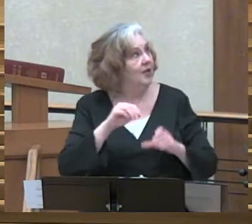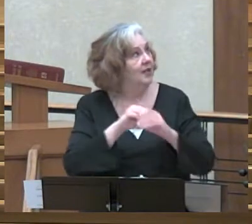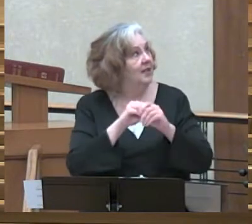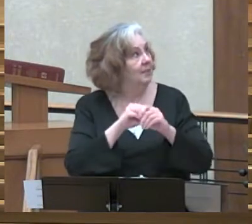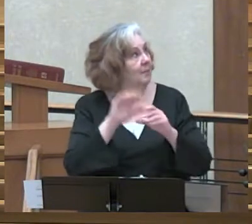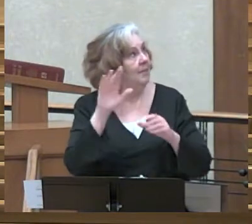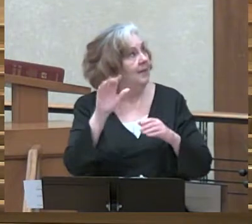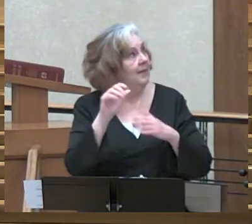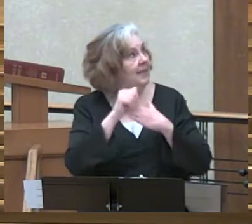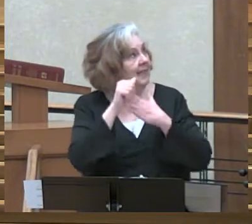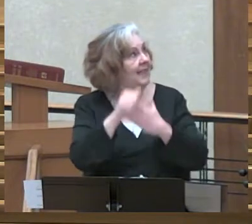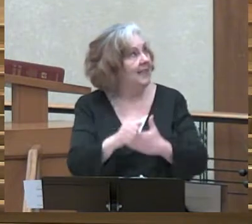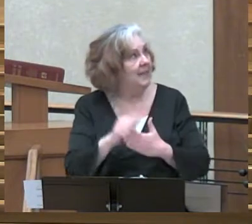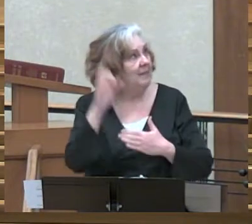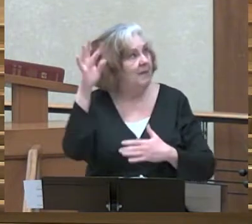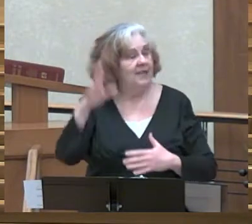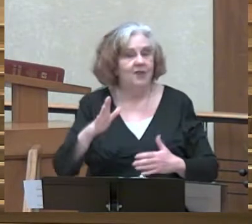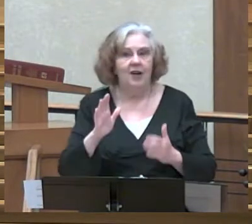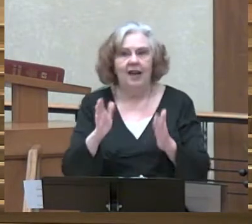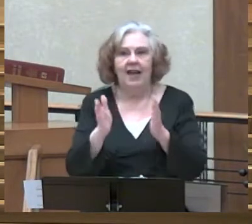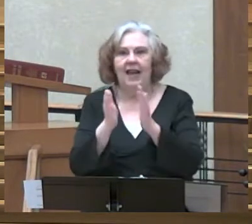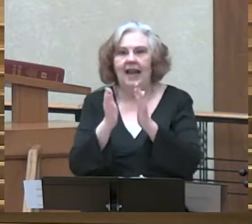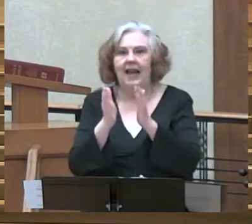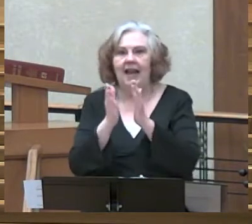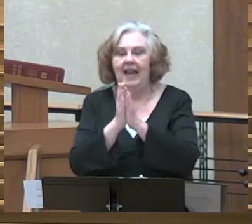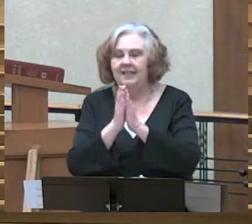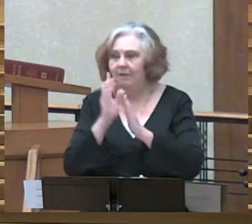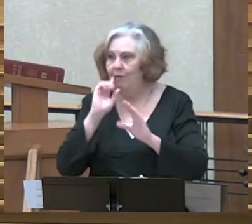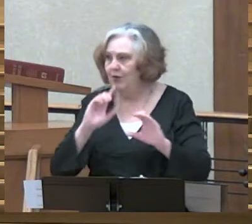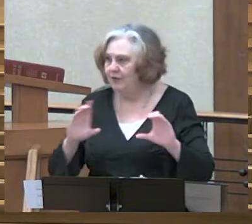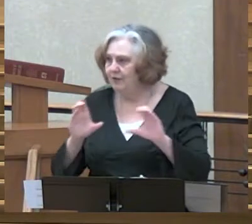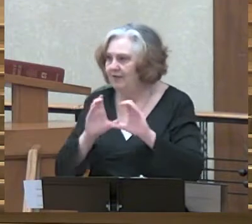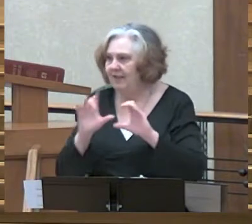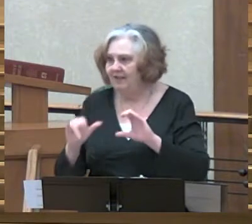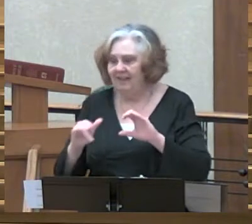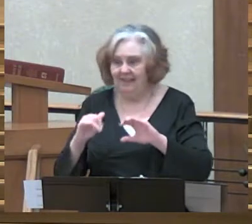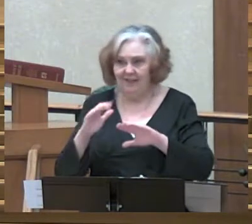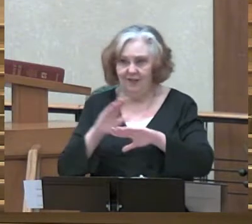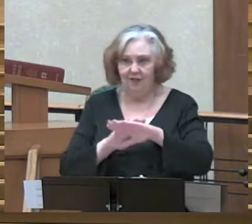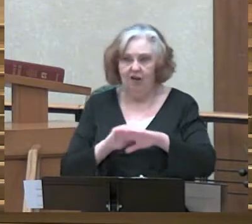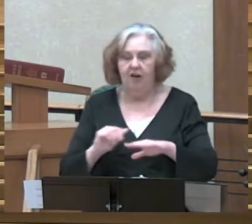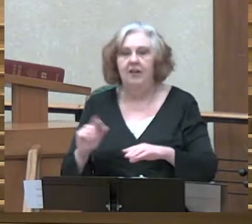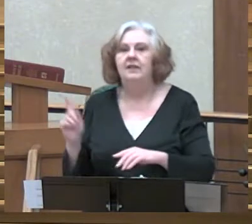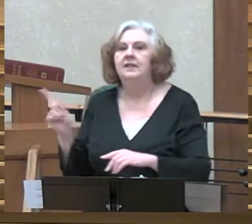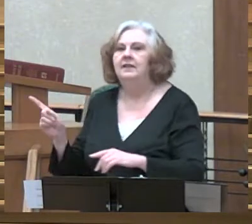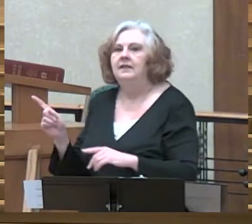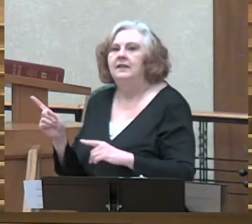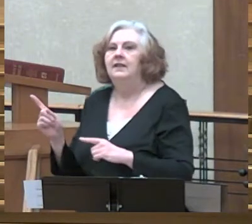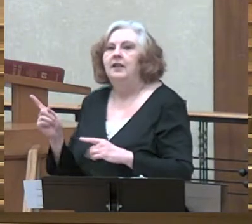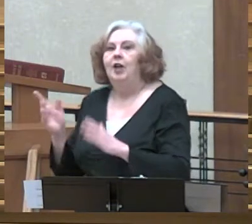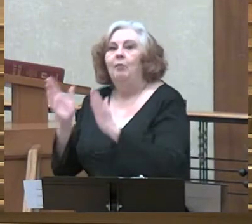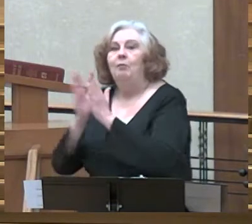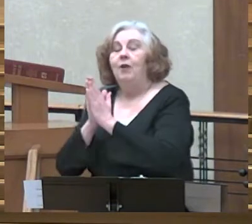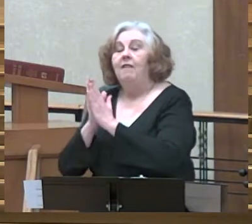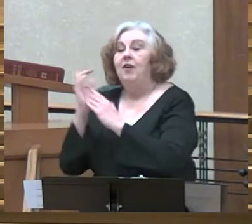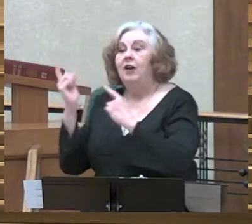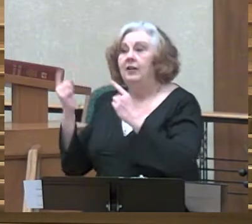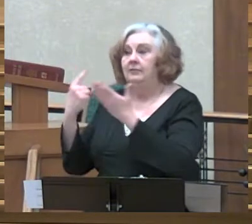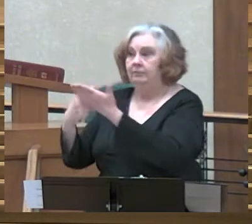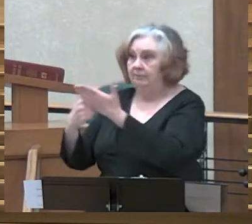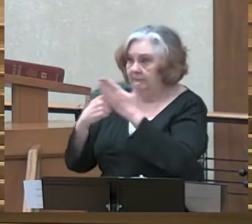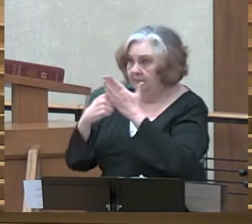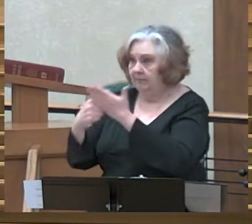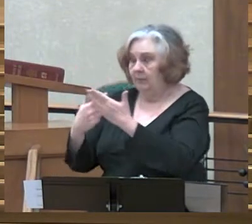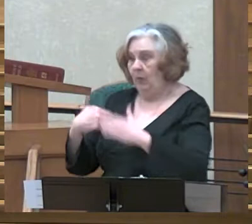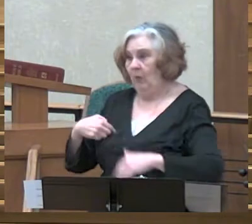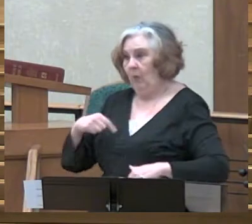pastor, I now ask for certification of this call. After prayerful deliberation, we of Bethel